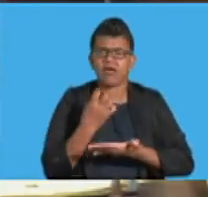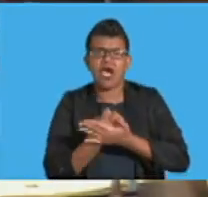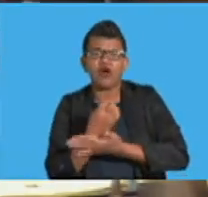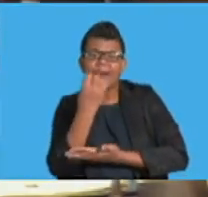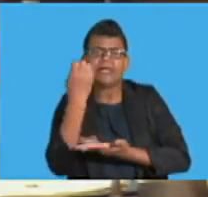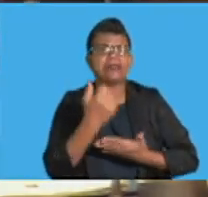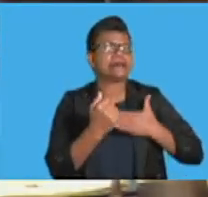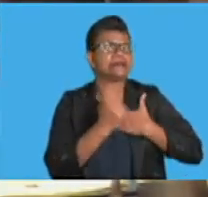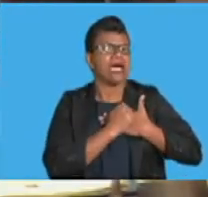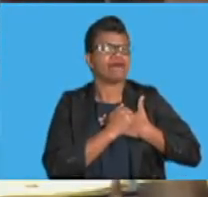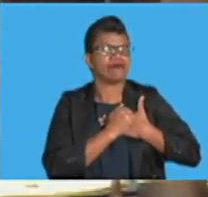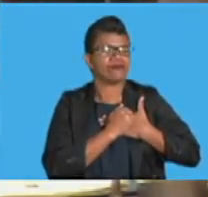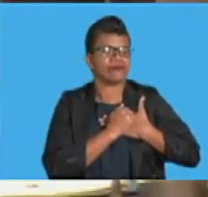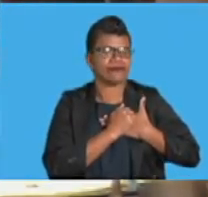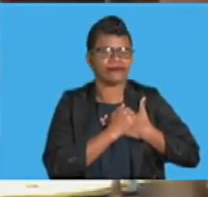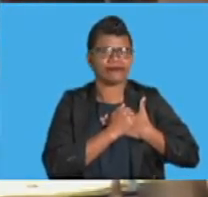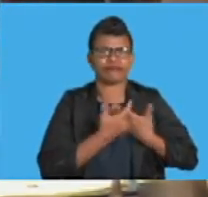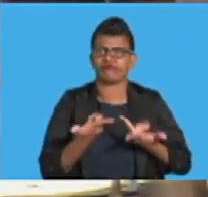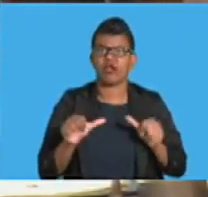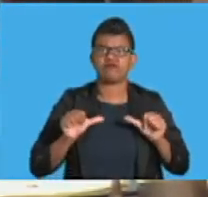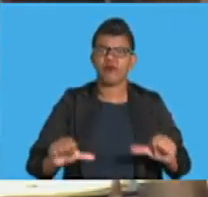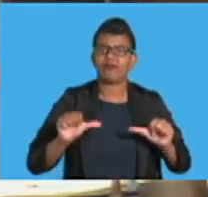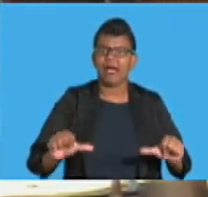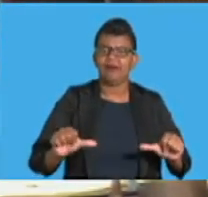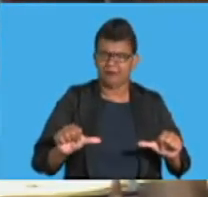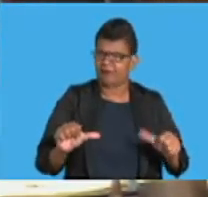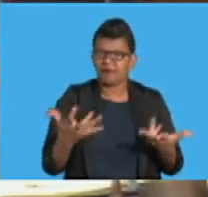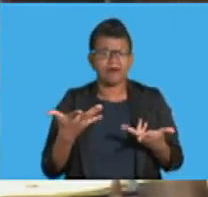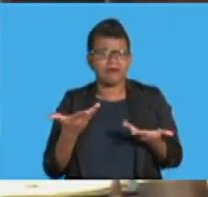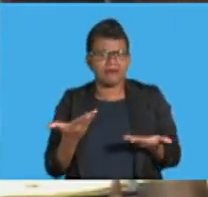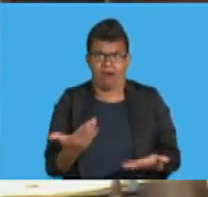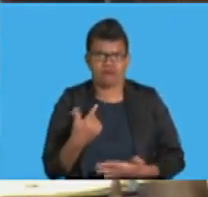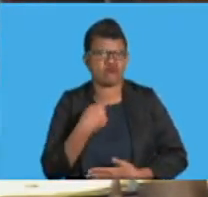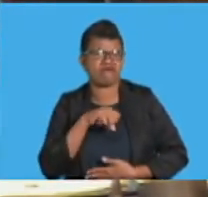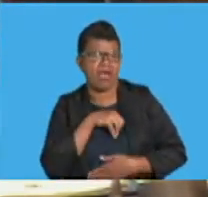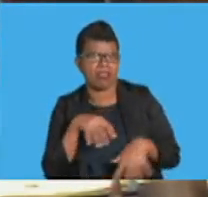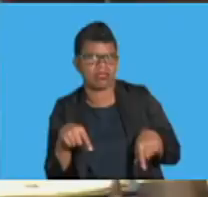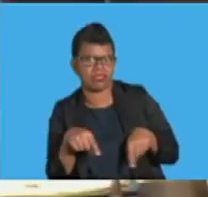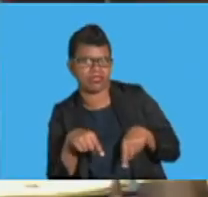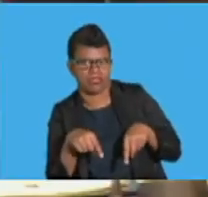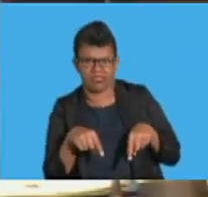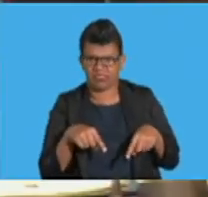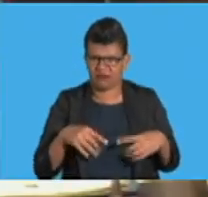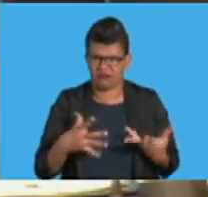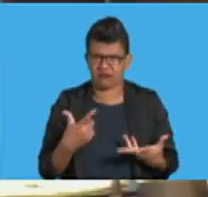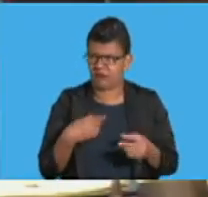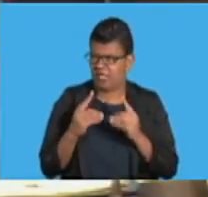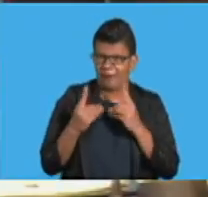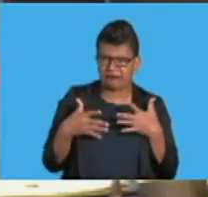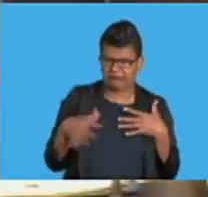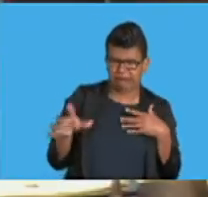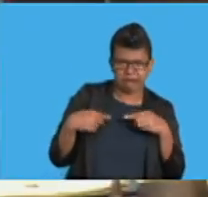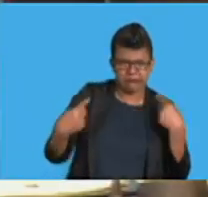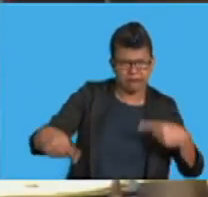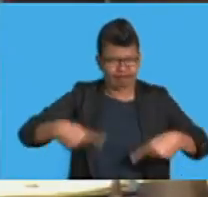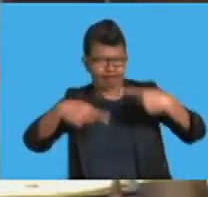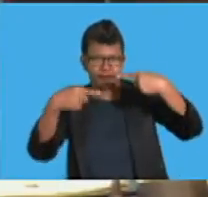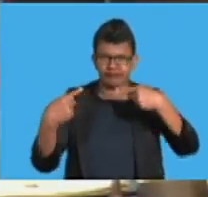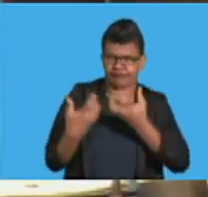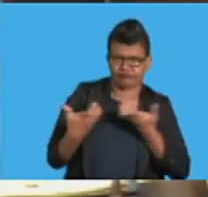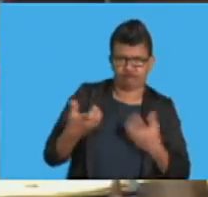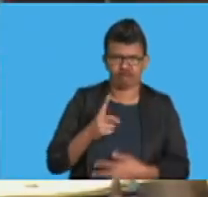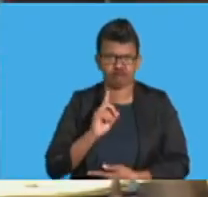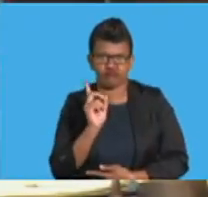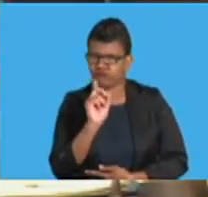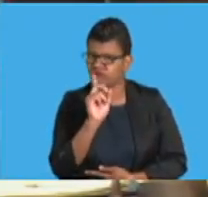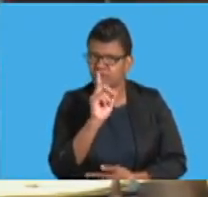free from name-calling identity, void of any fear of reprisal for being of a particular creed, faith or caste. A promise, Madam